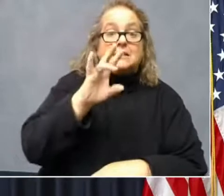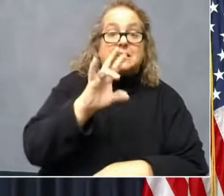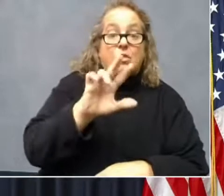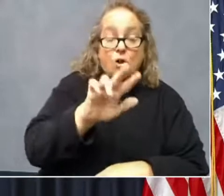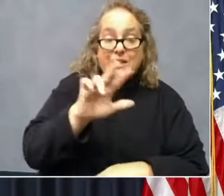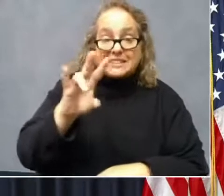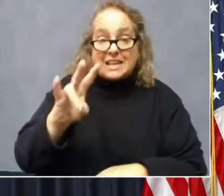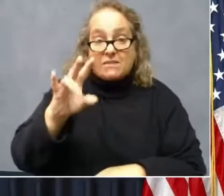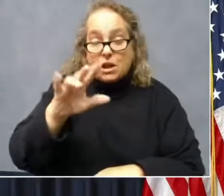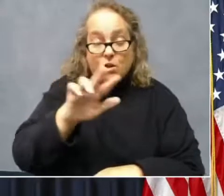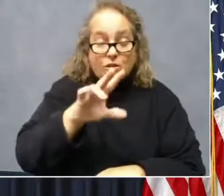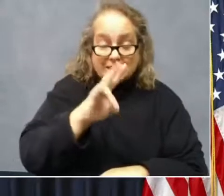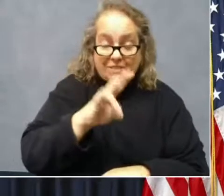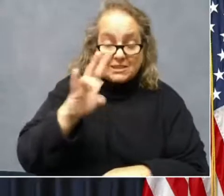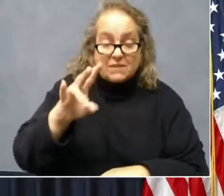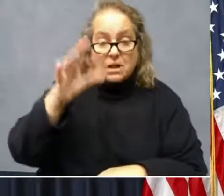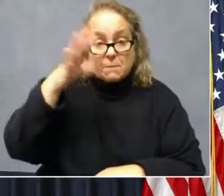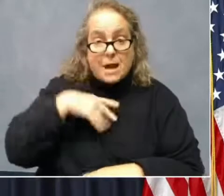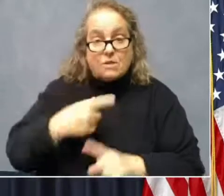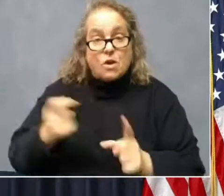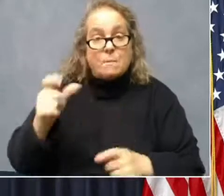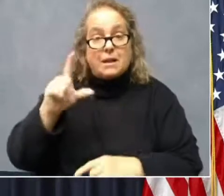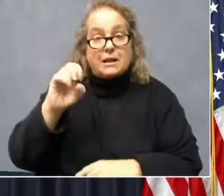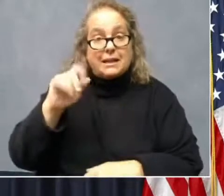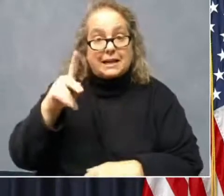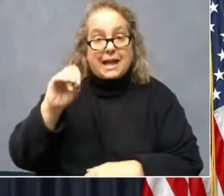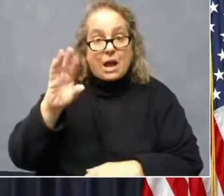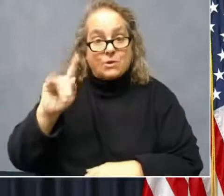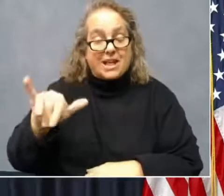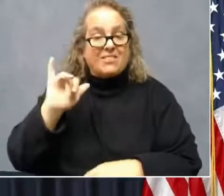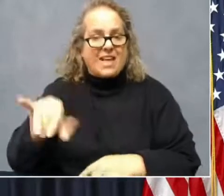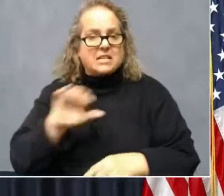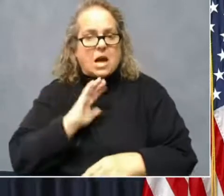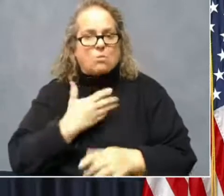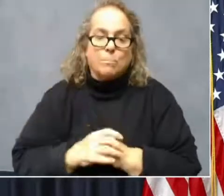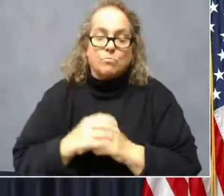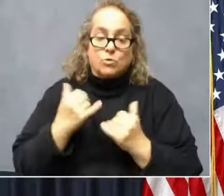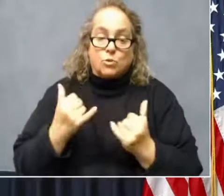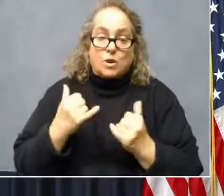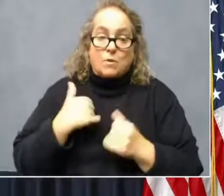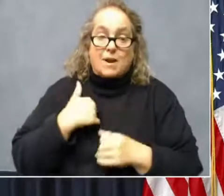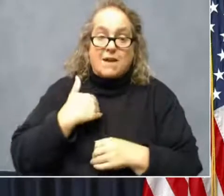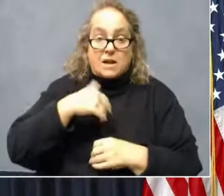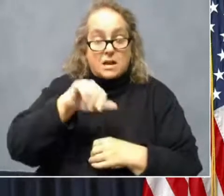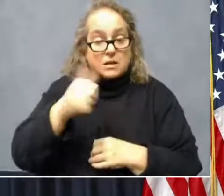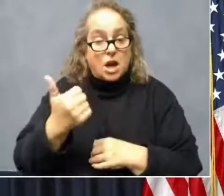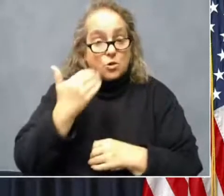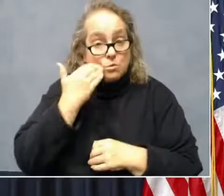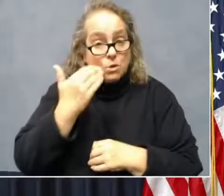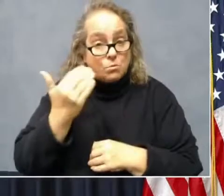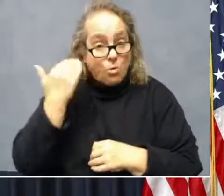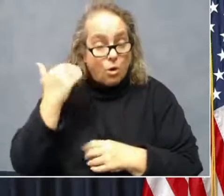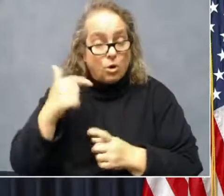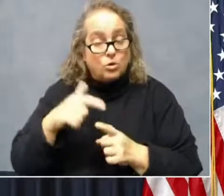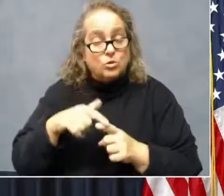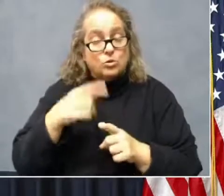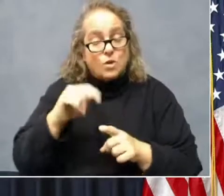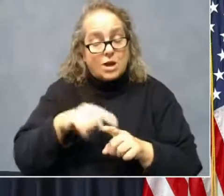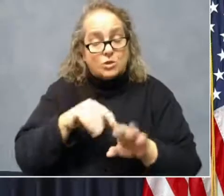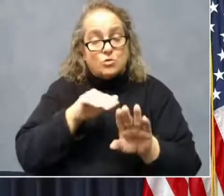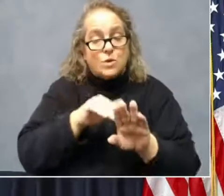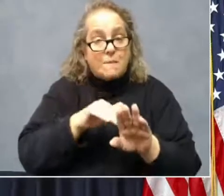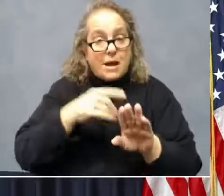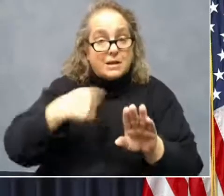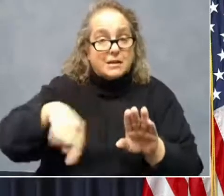our state inmates. An 87-year-old woman in Owsley County, to remind us that these aren't